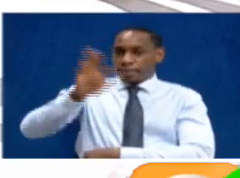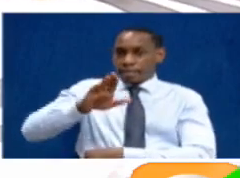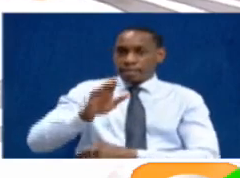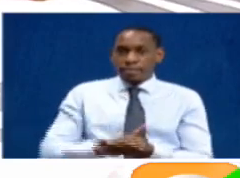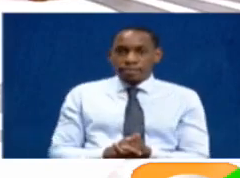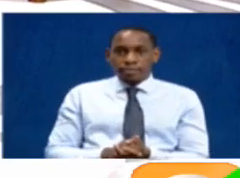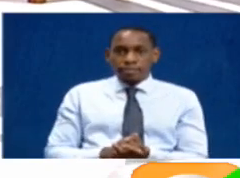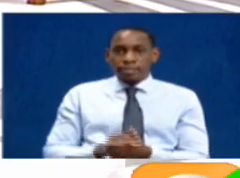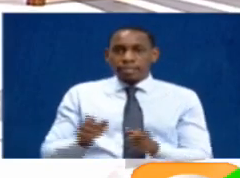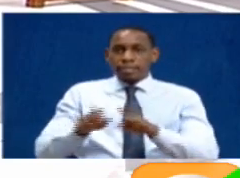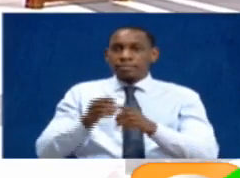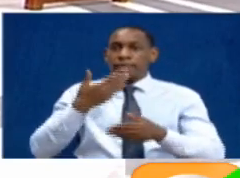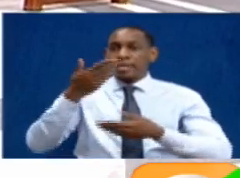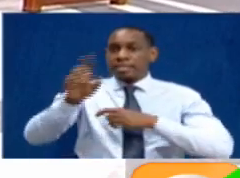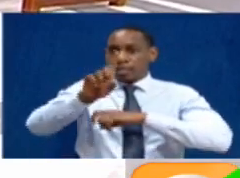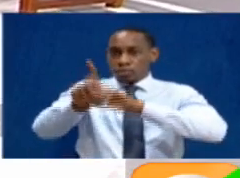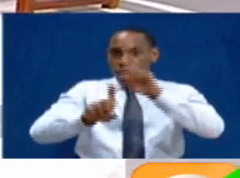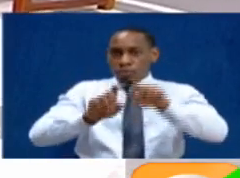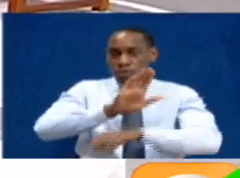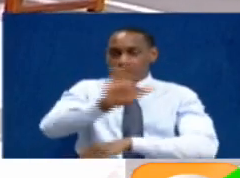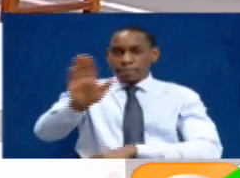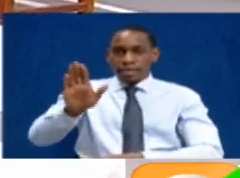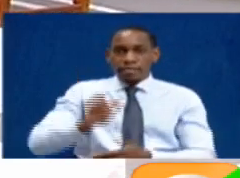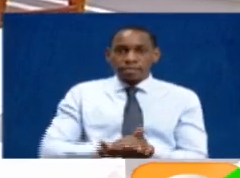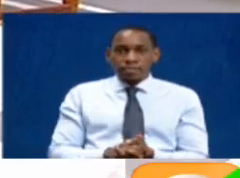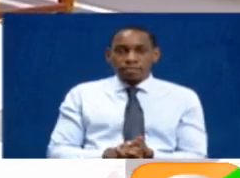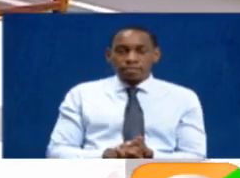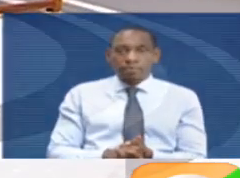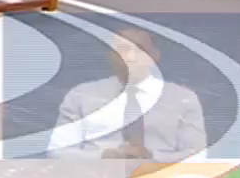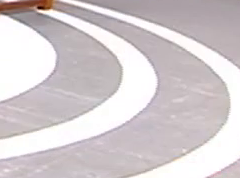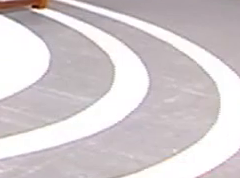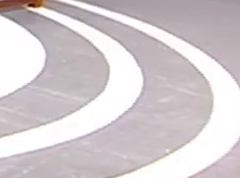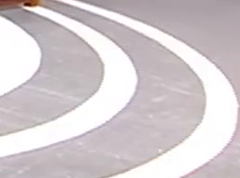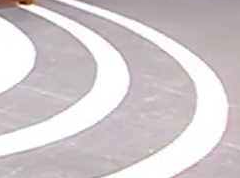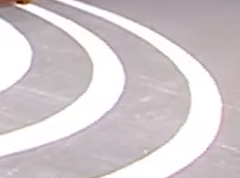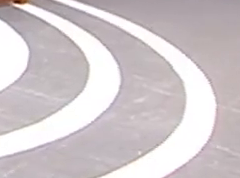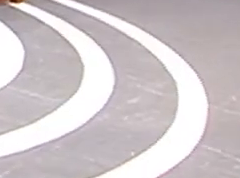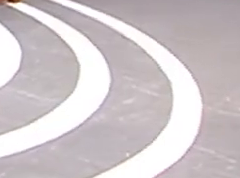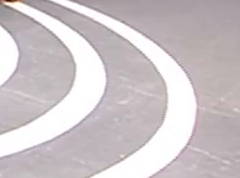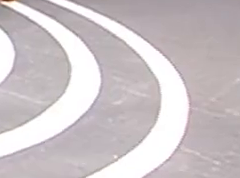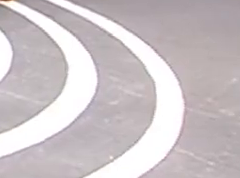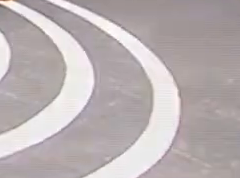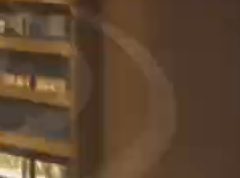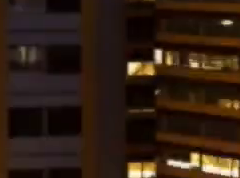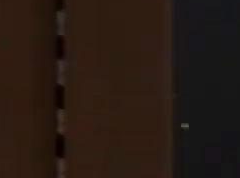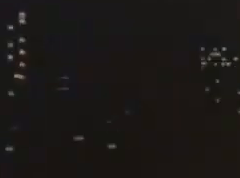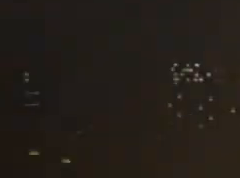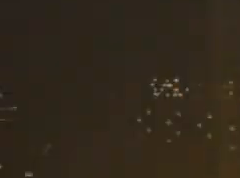and we'll answer your questions in a little short while. Back in a moment.